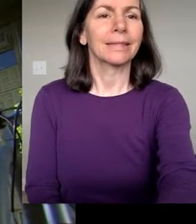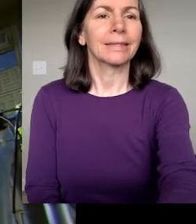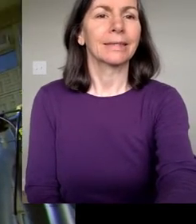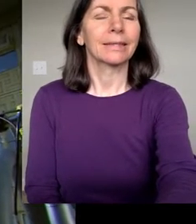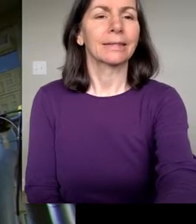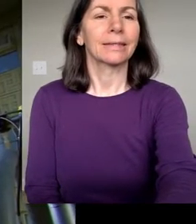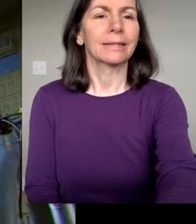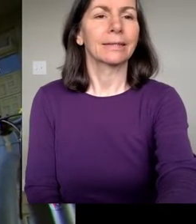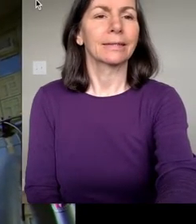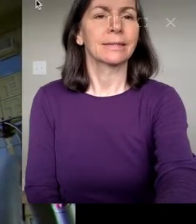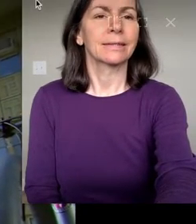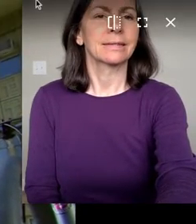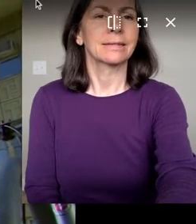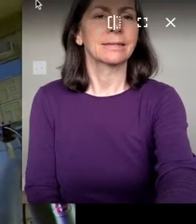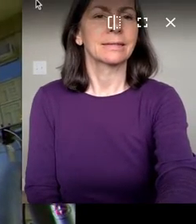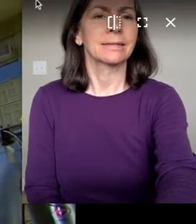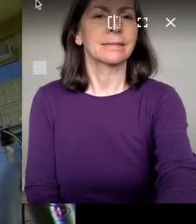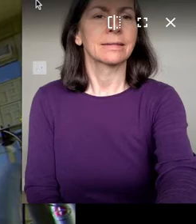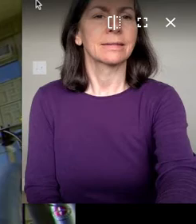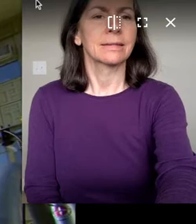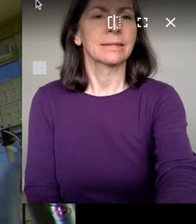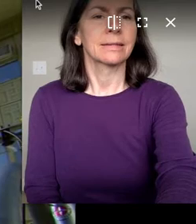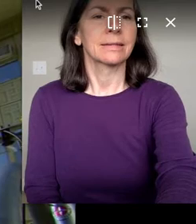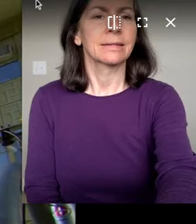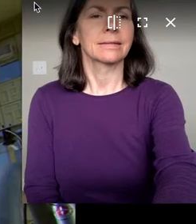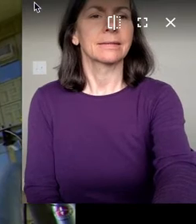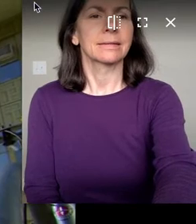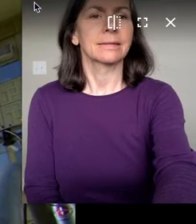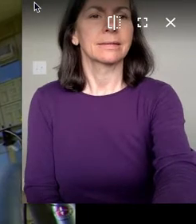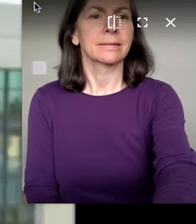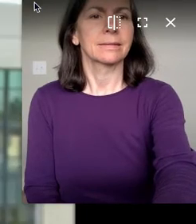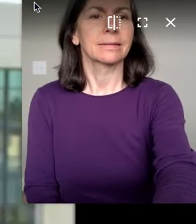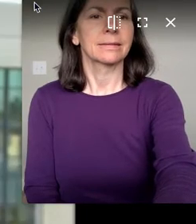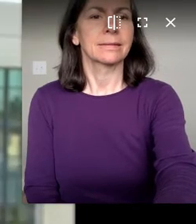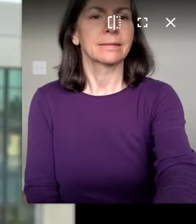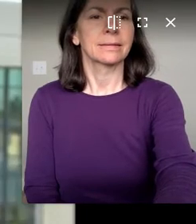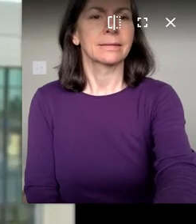puzzle. What happened at the genetic level at these early stages